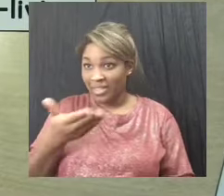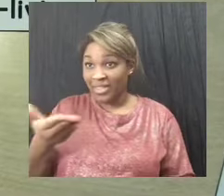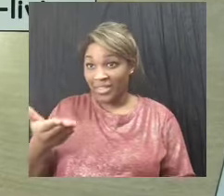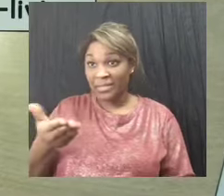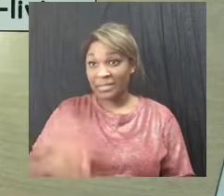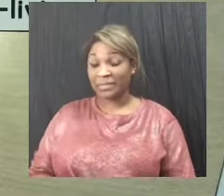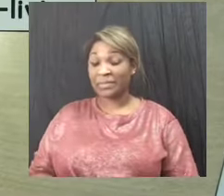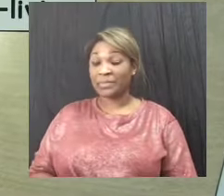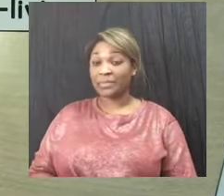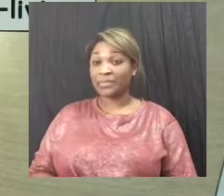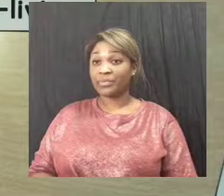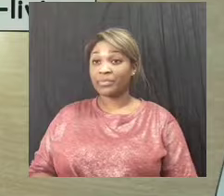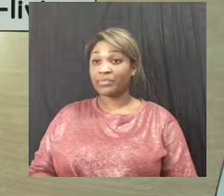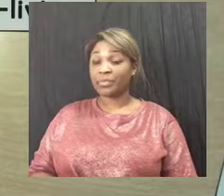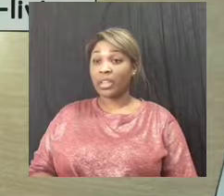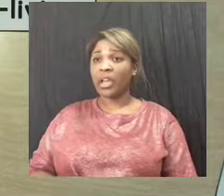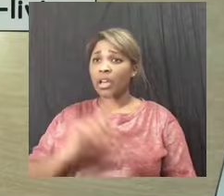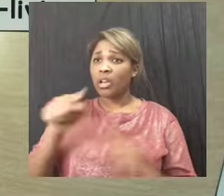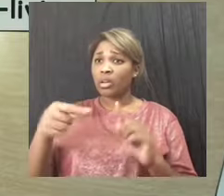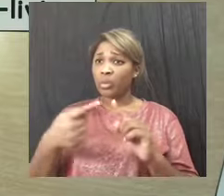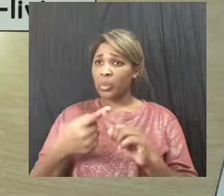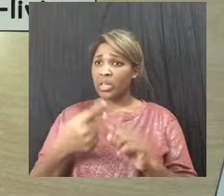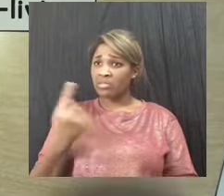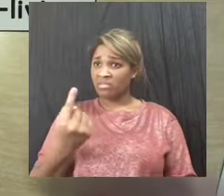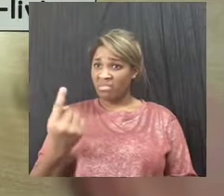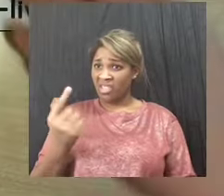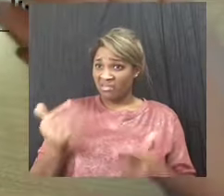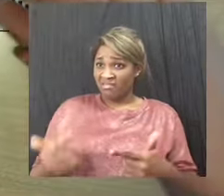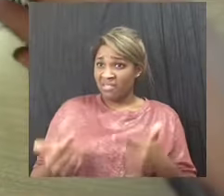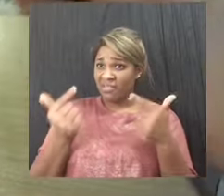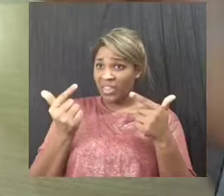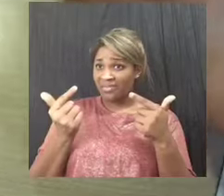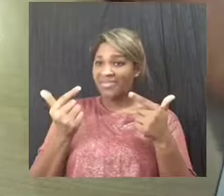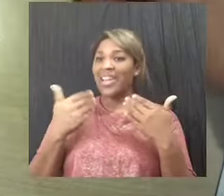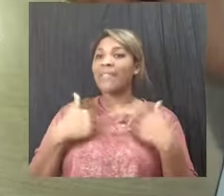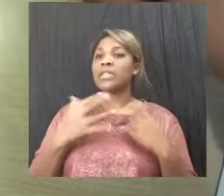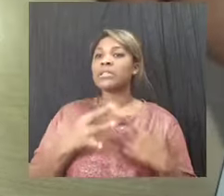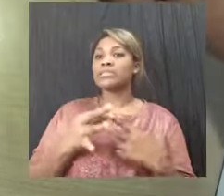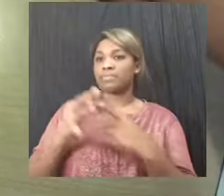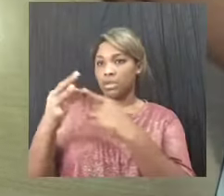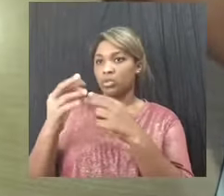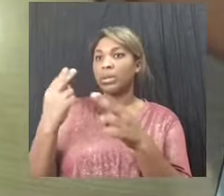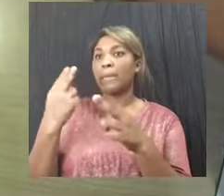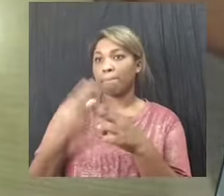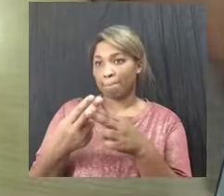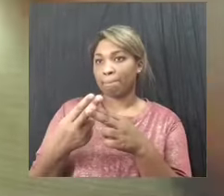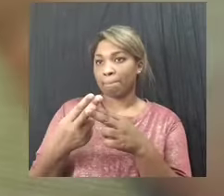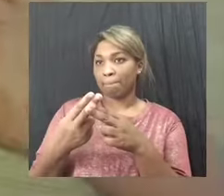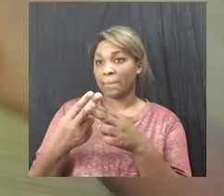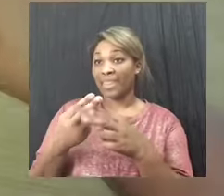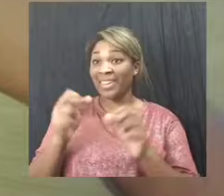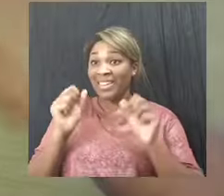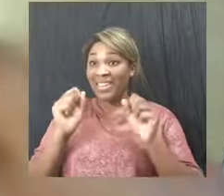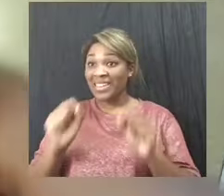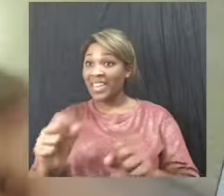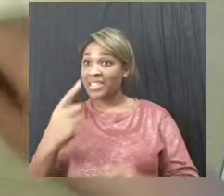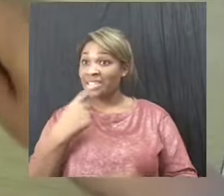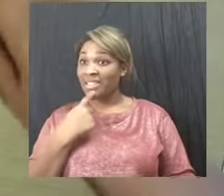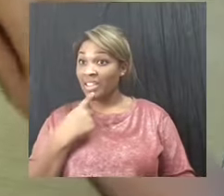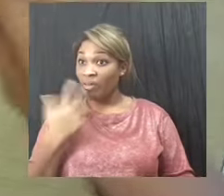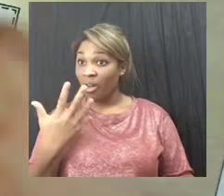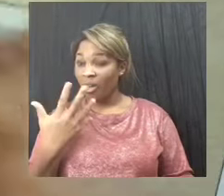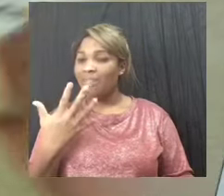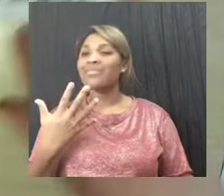when a thing is living, it has a special name. We can say that it is